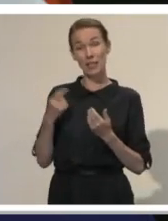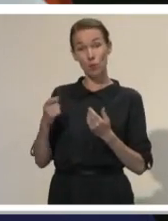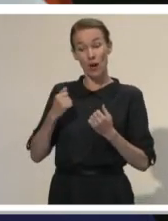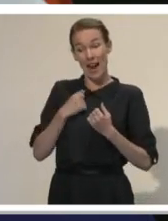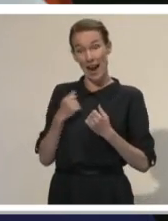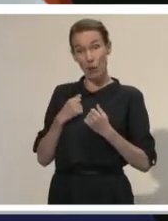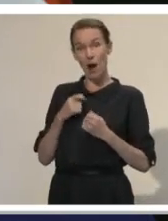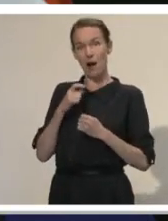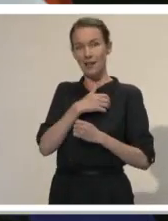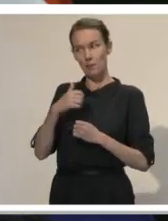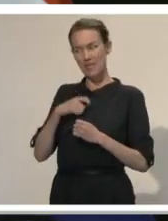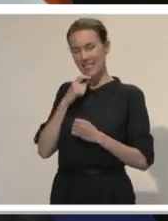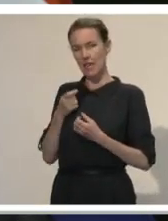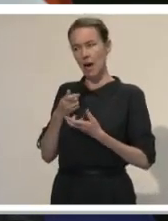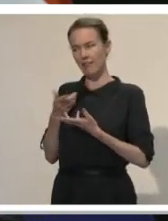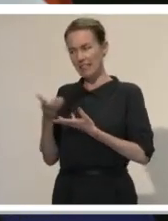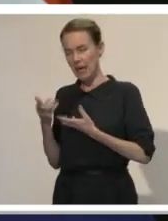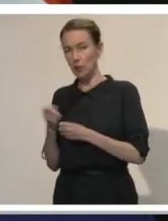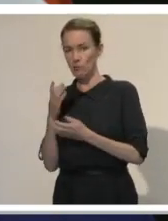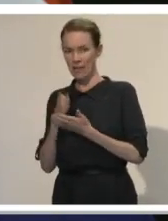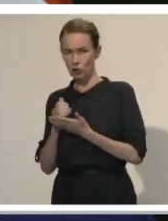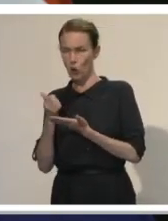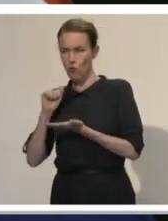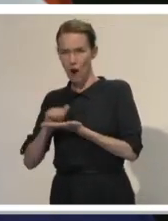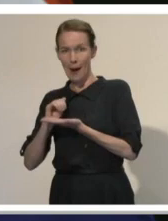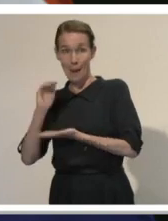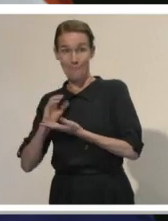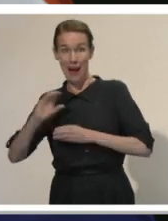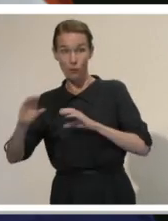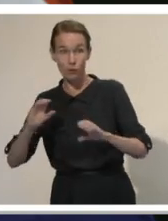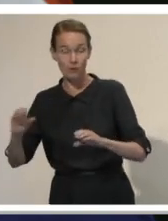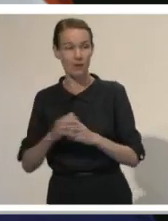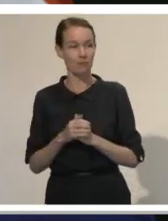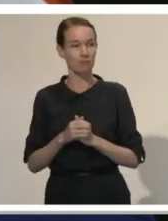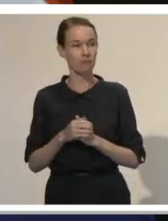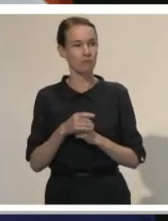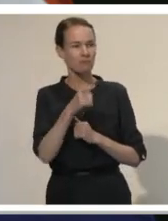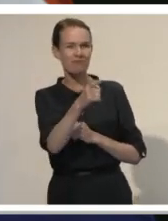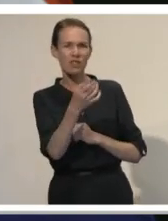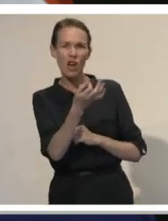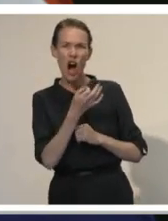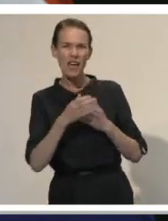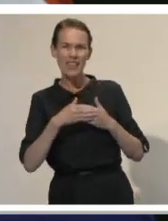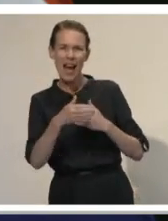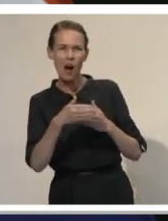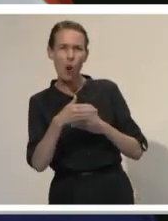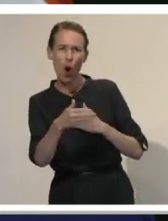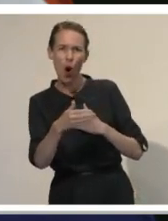right. How long do you think it would last for? Sorry? How long do you think it would last for? It could get depleted pretty fast, looking at how much media It comes depends in. on what the particular